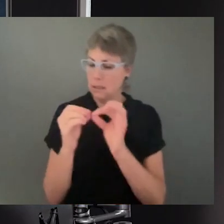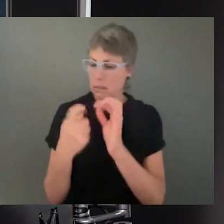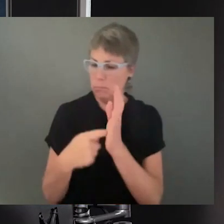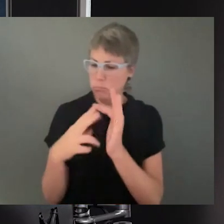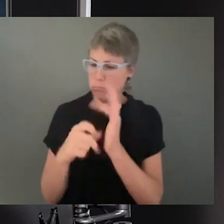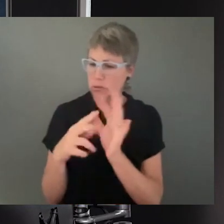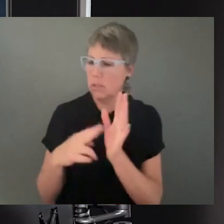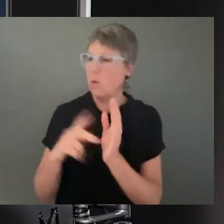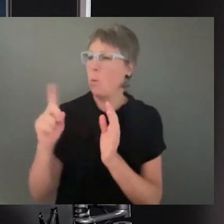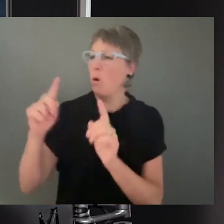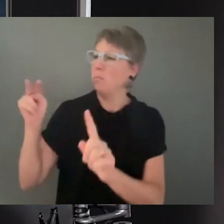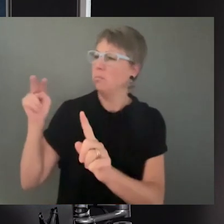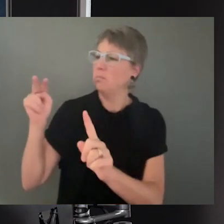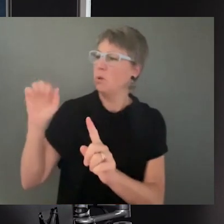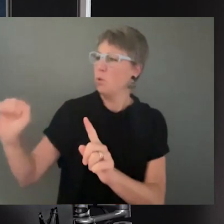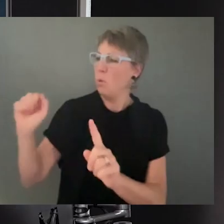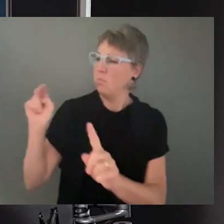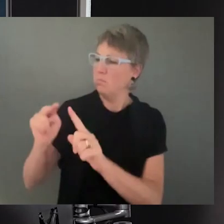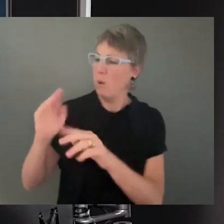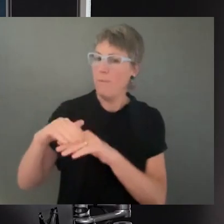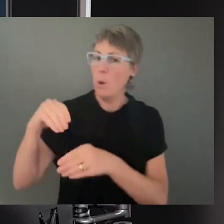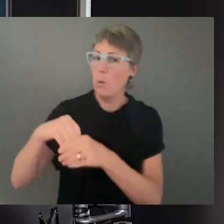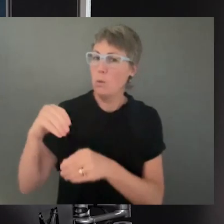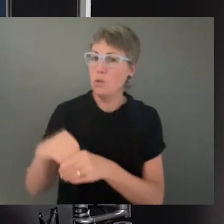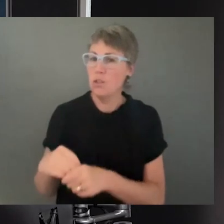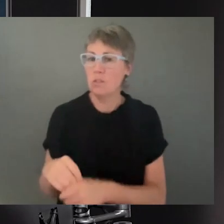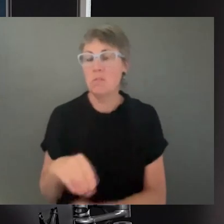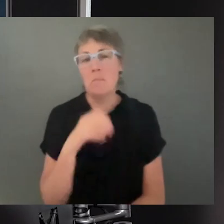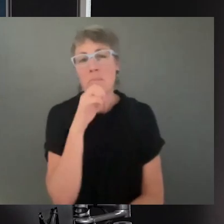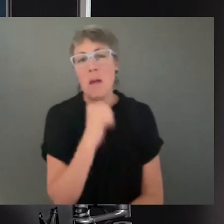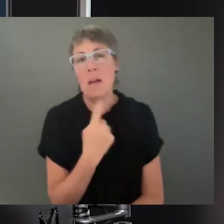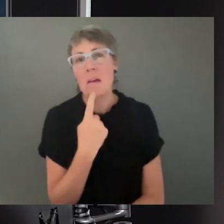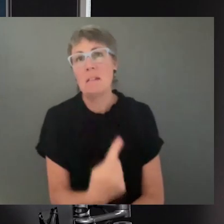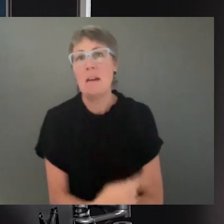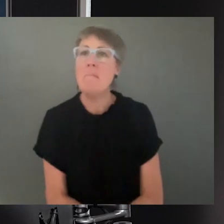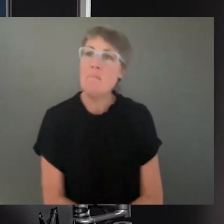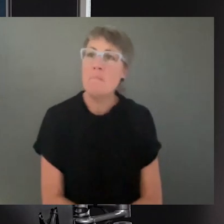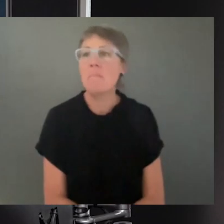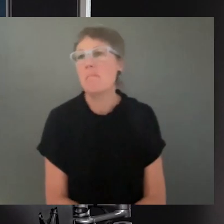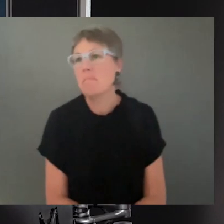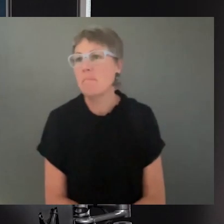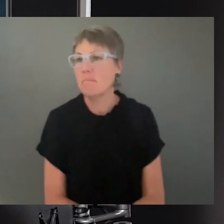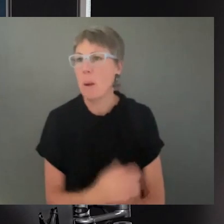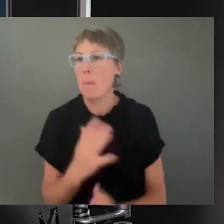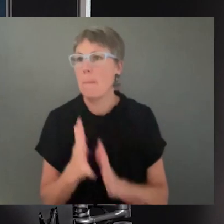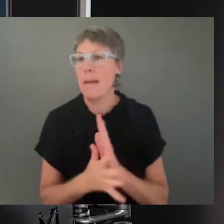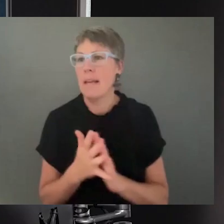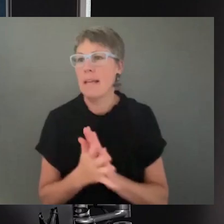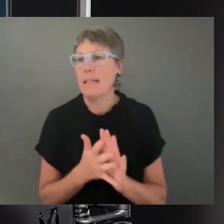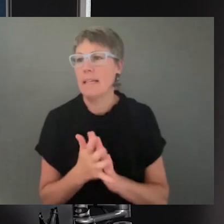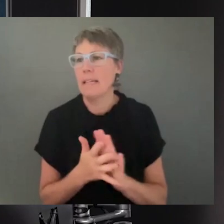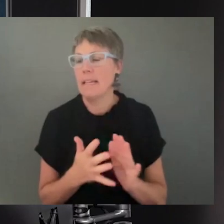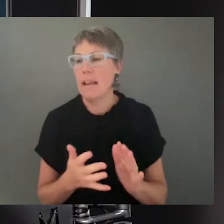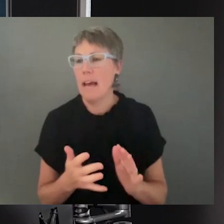think for me, it means the ability to be included, and it encompasses all sorts of different things. For example, being able